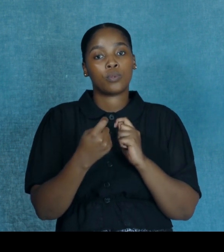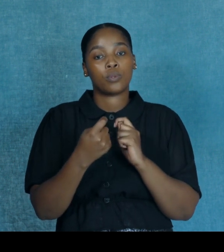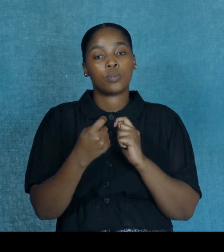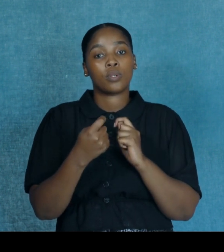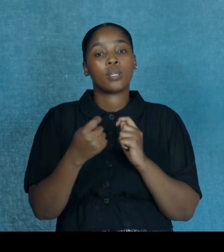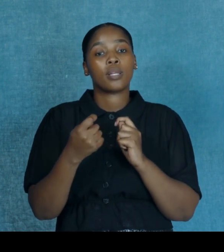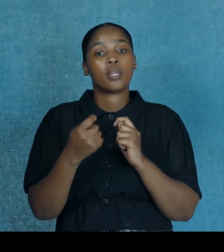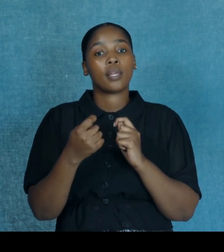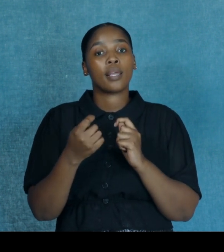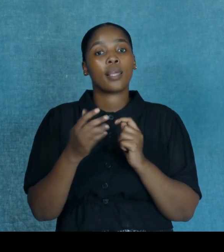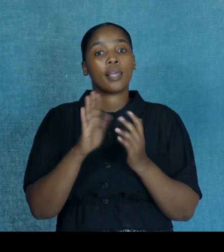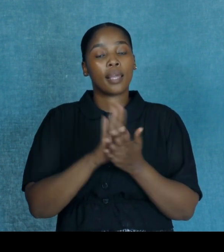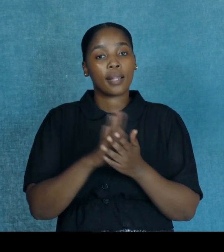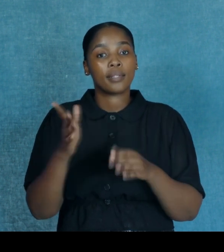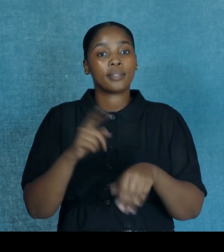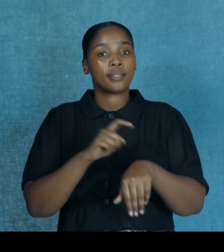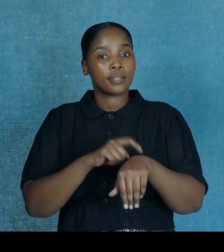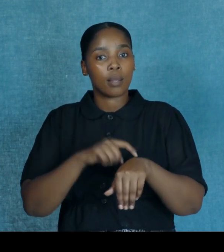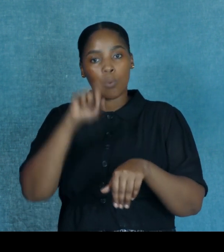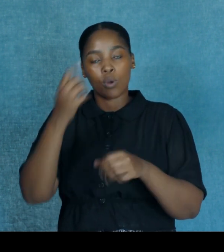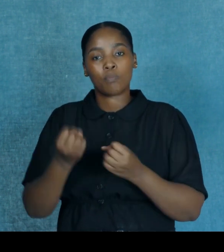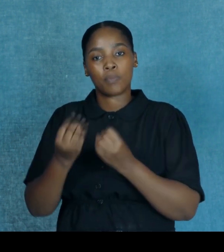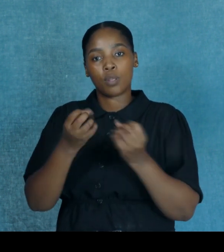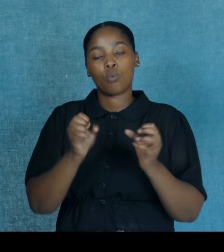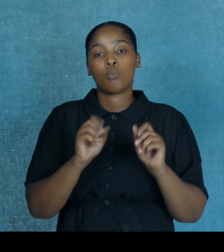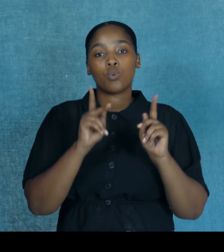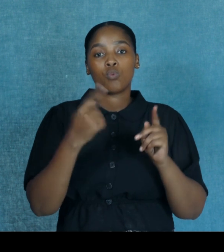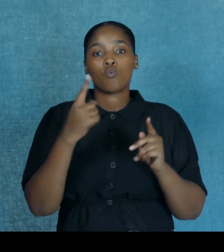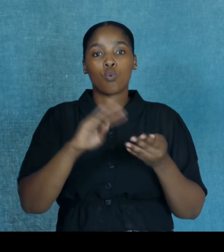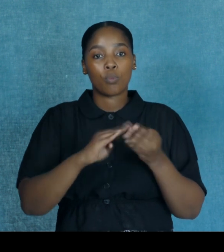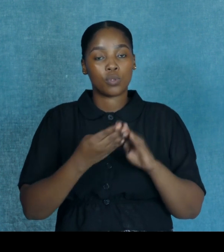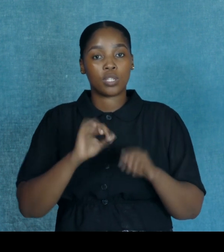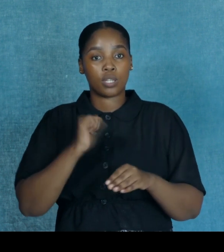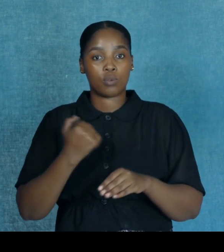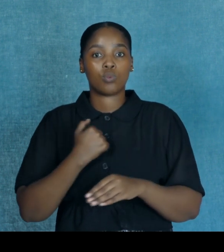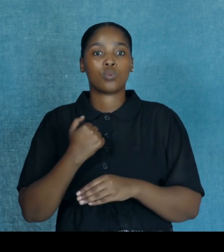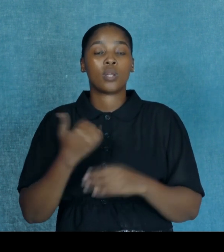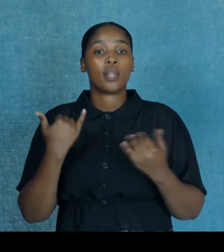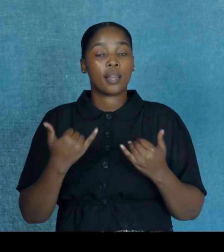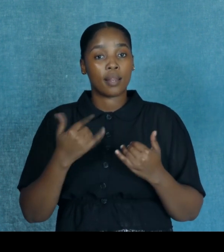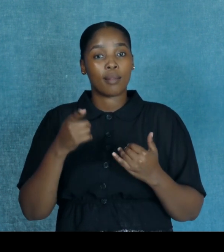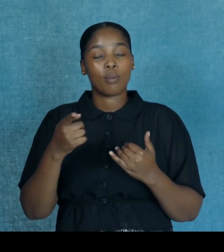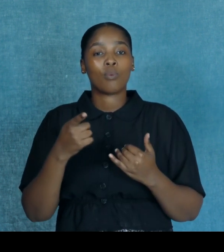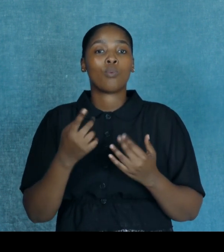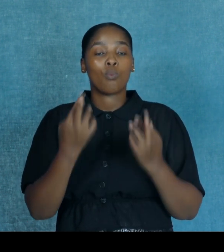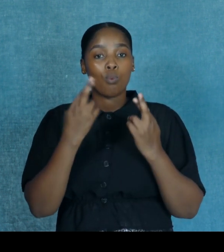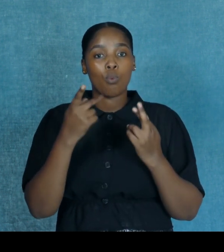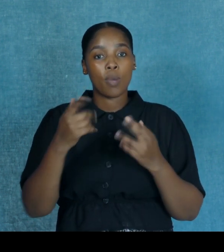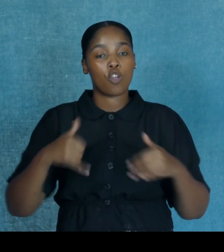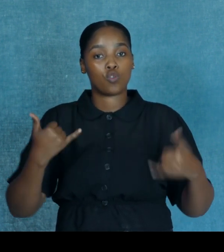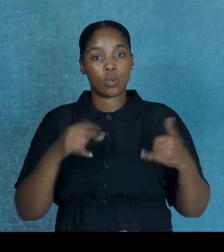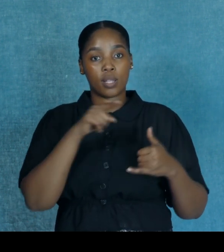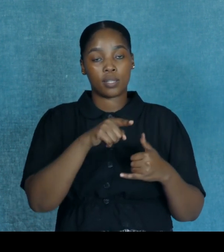in time in their own communities. We trust that you've enjoyed this video and really wish that all persons